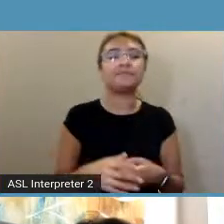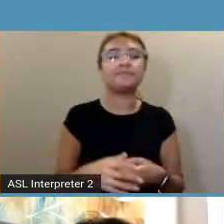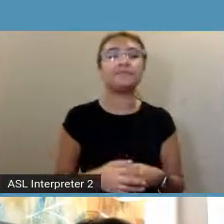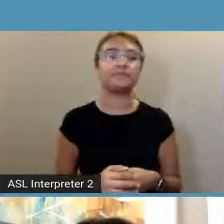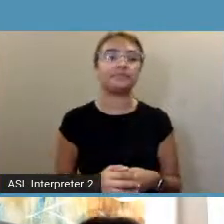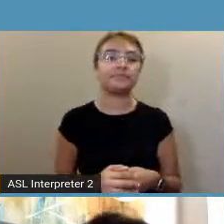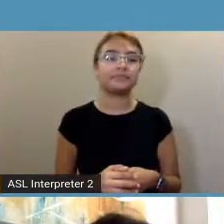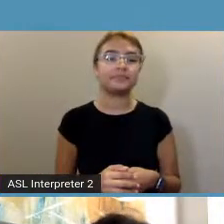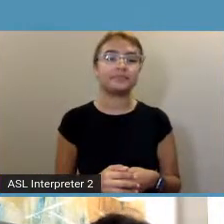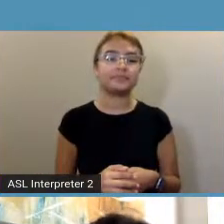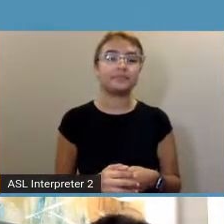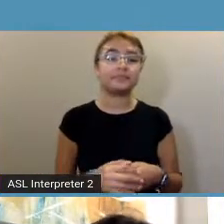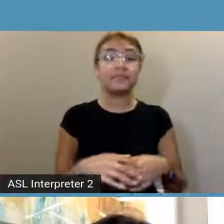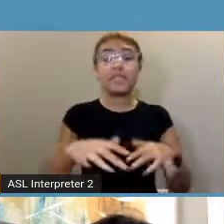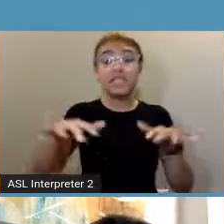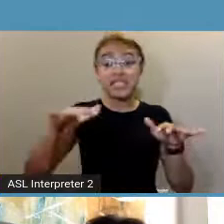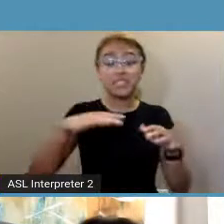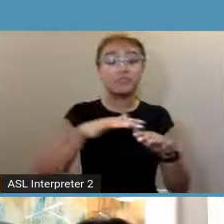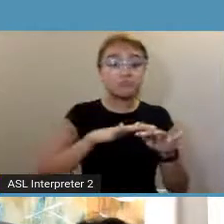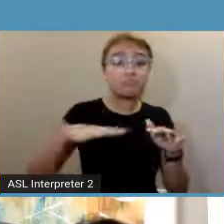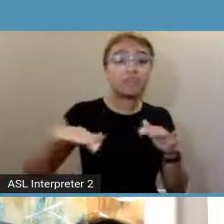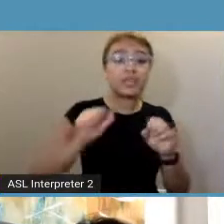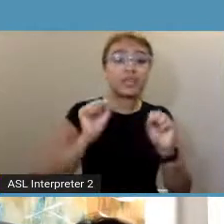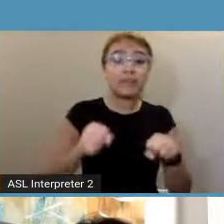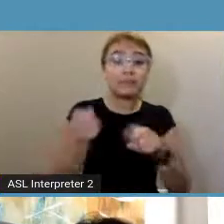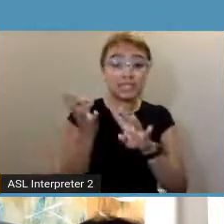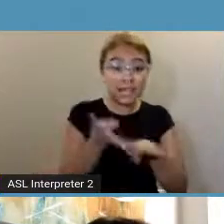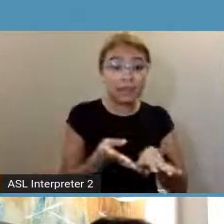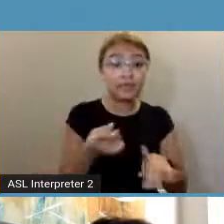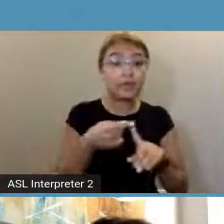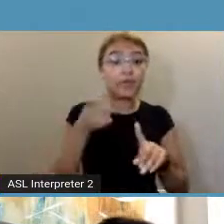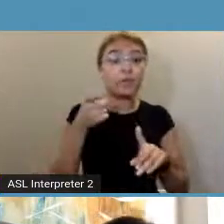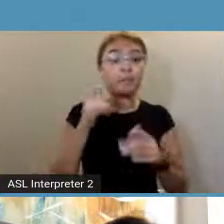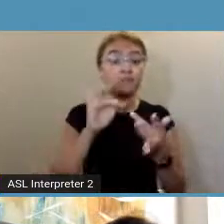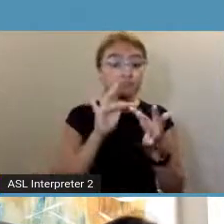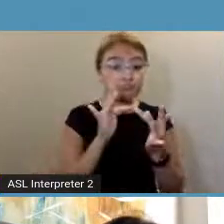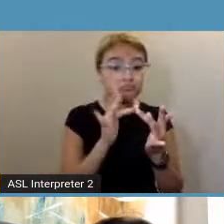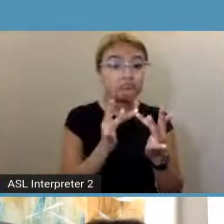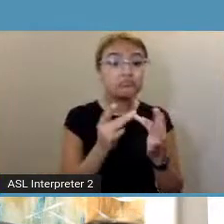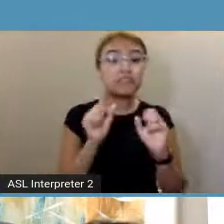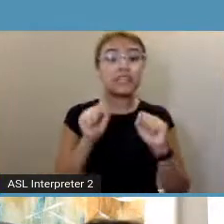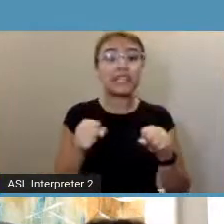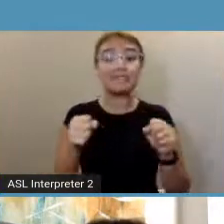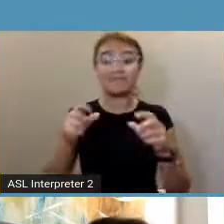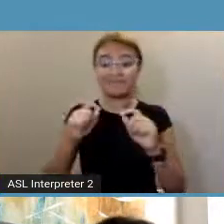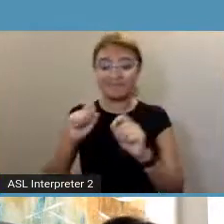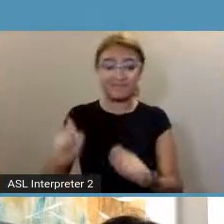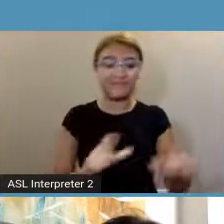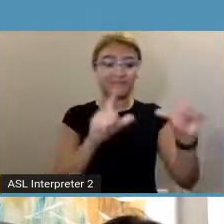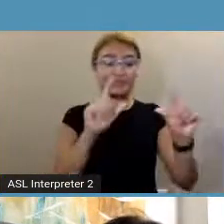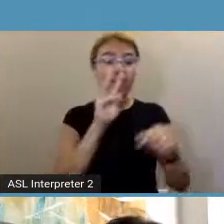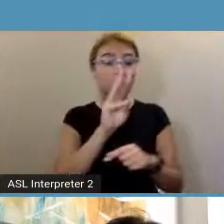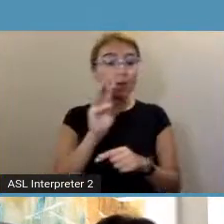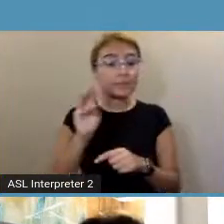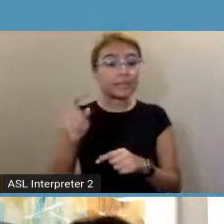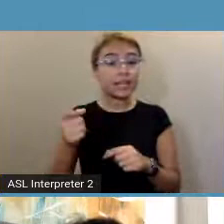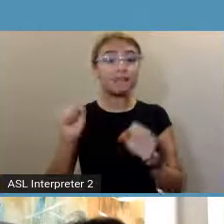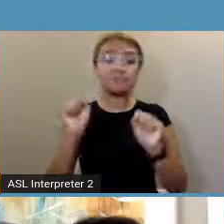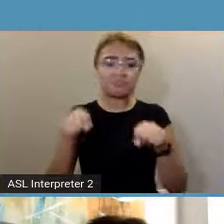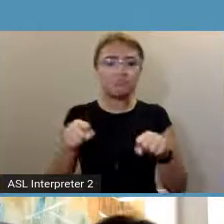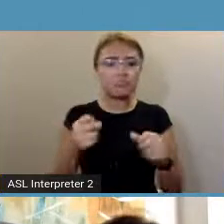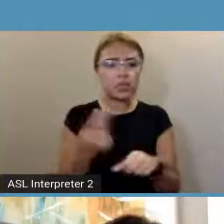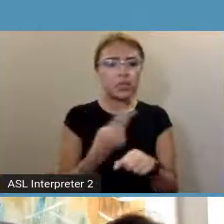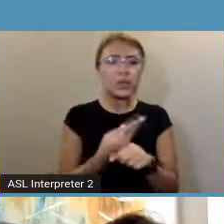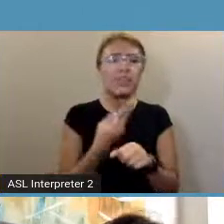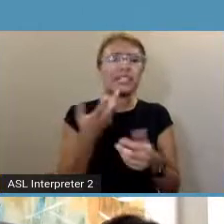this space can be downloaded from online. It can also be put on a web page and made to run in there. It's